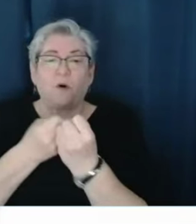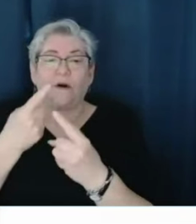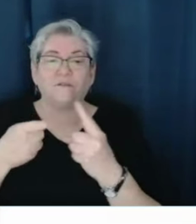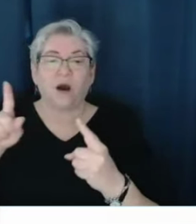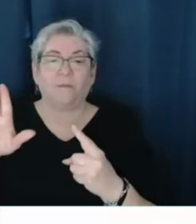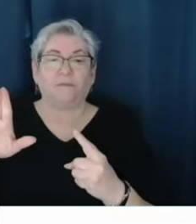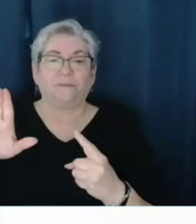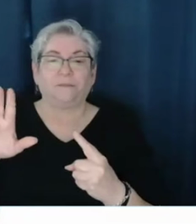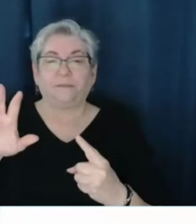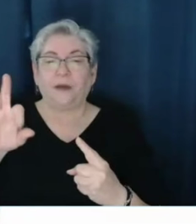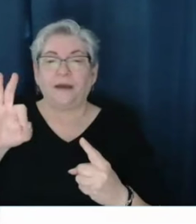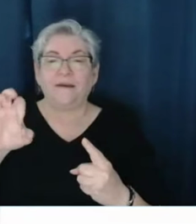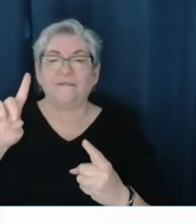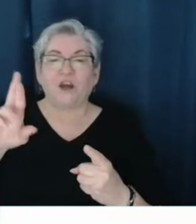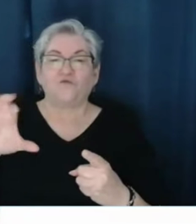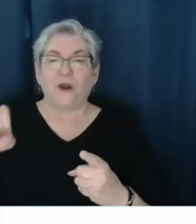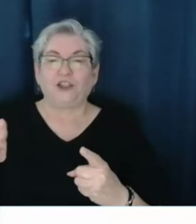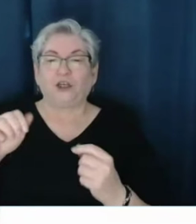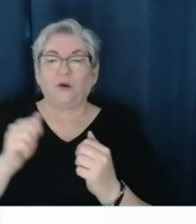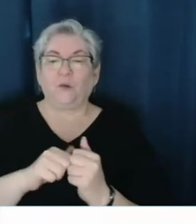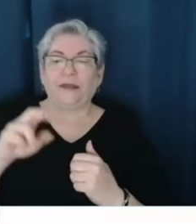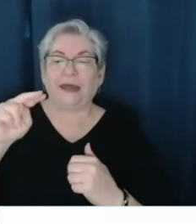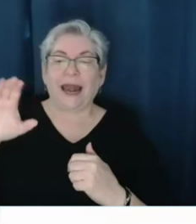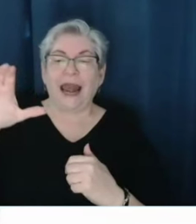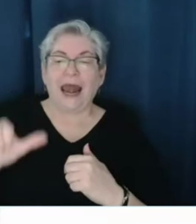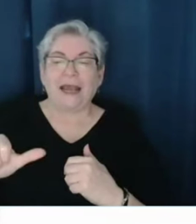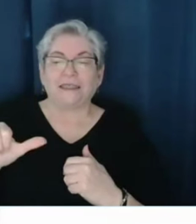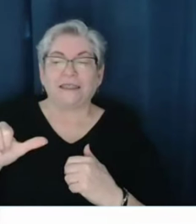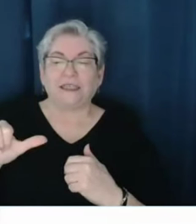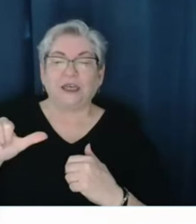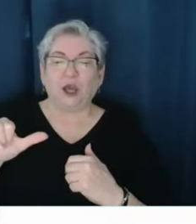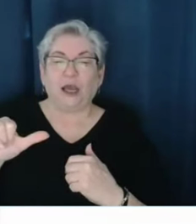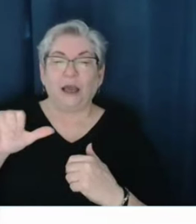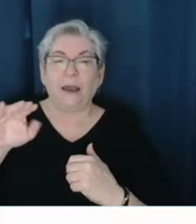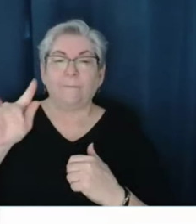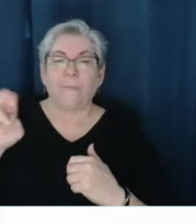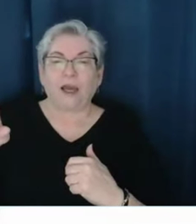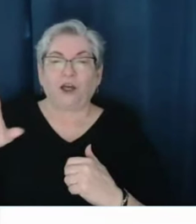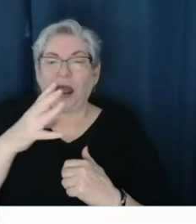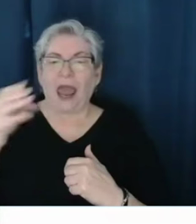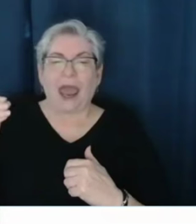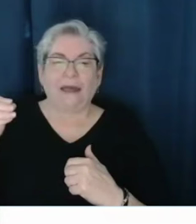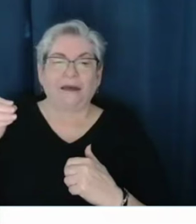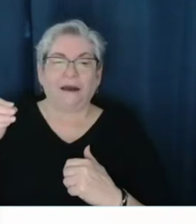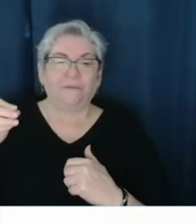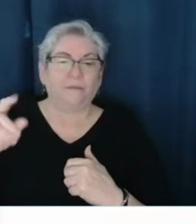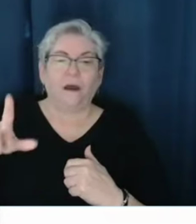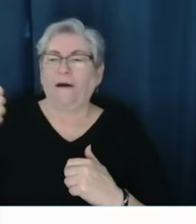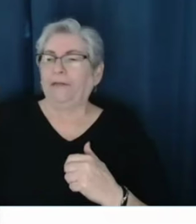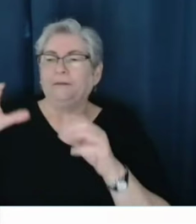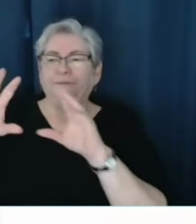Federation with Nancy Mader, and for support from various other